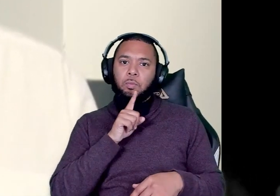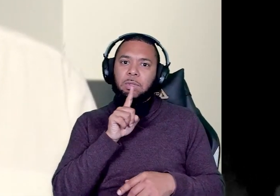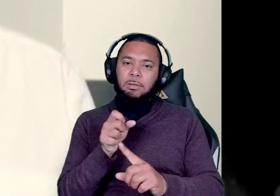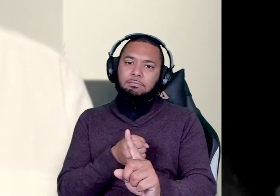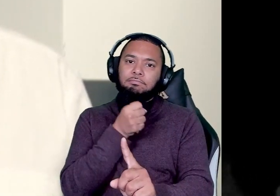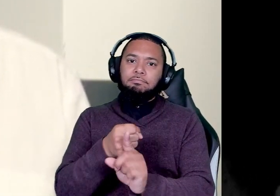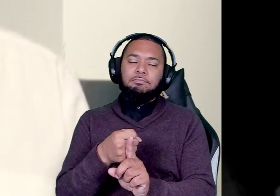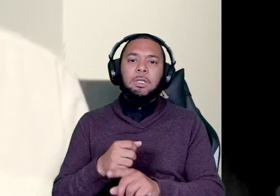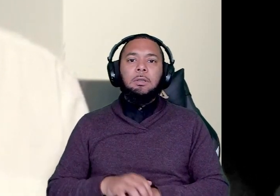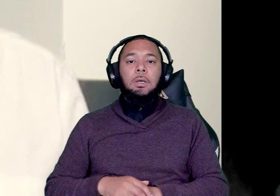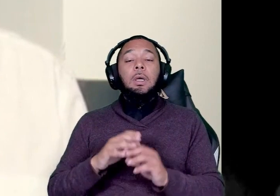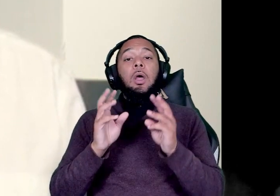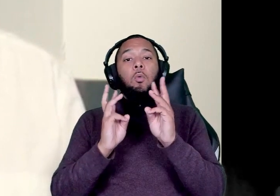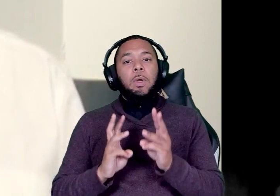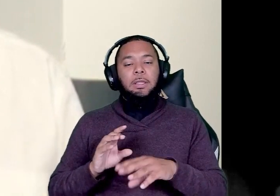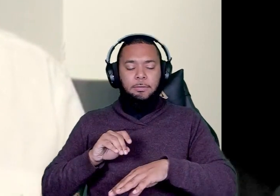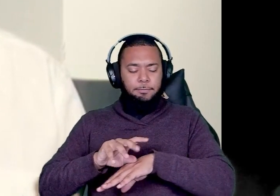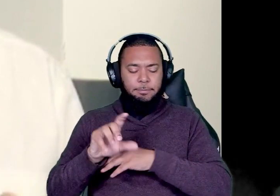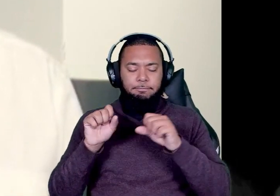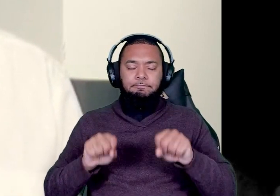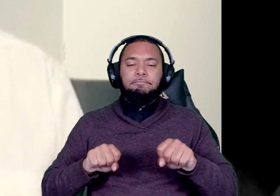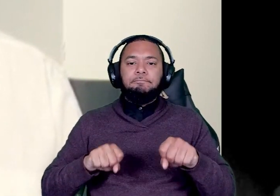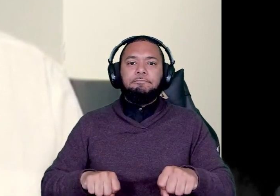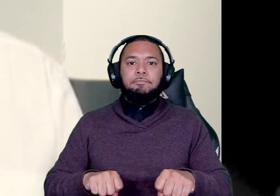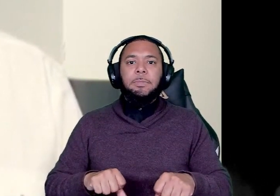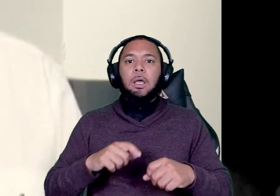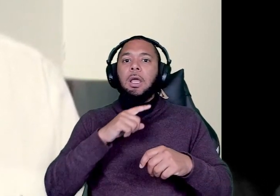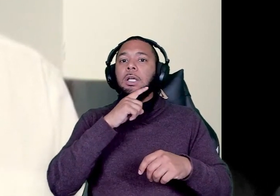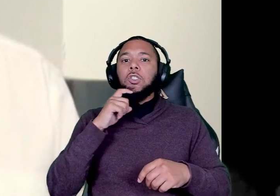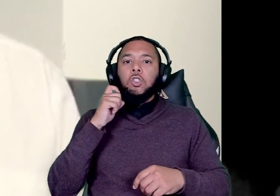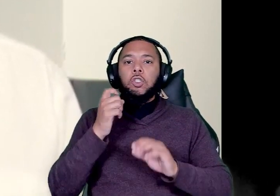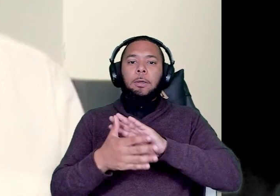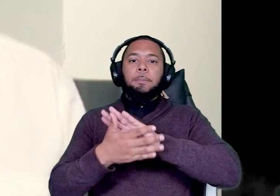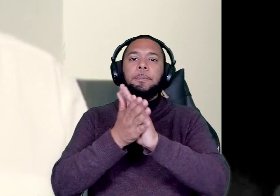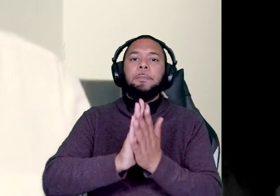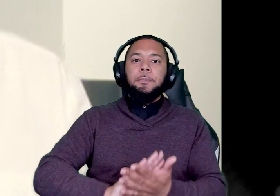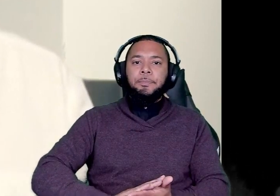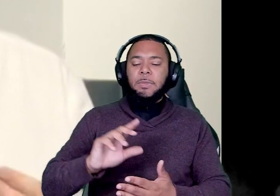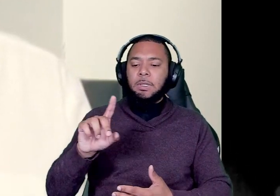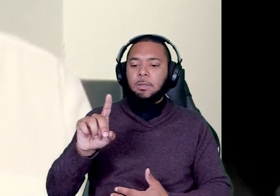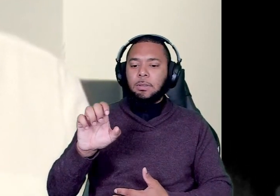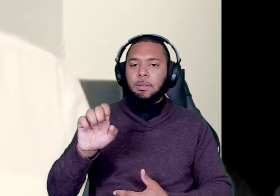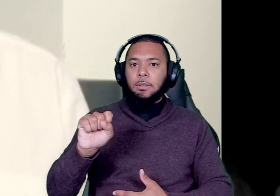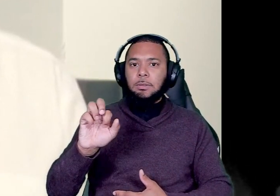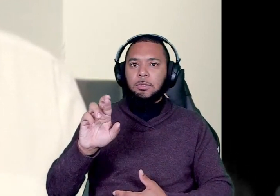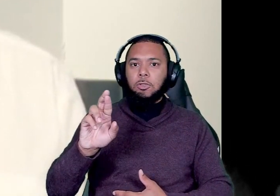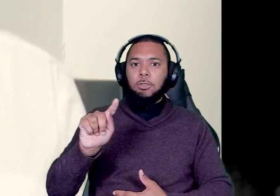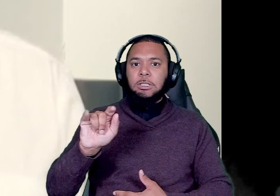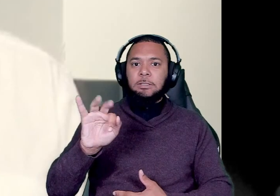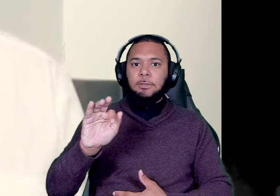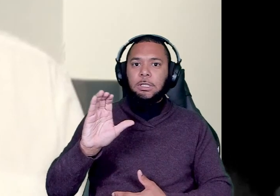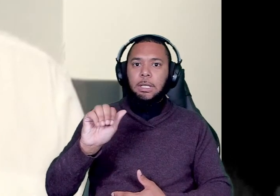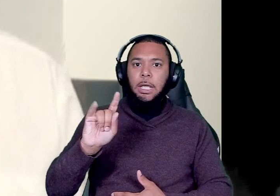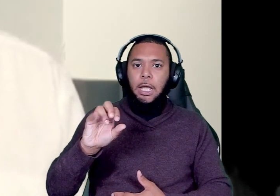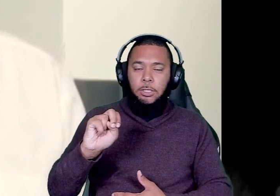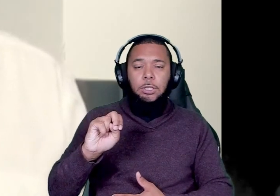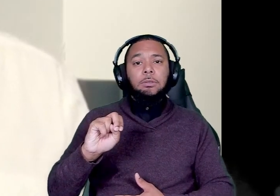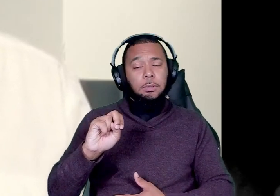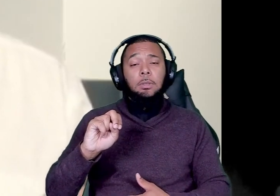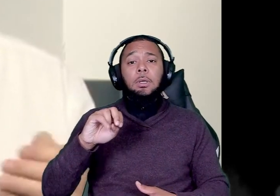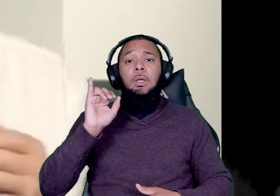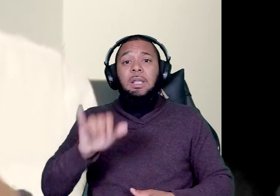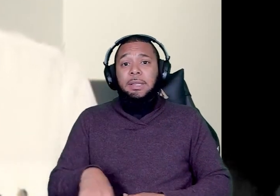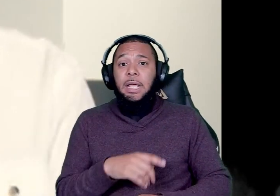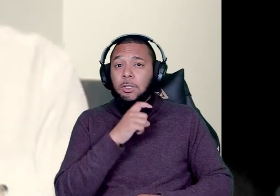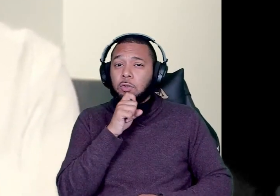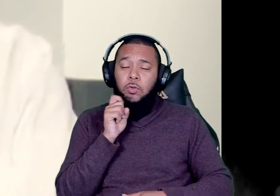Climate change, again, can impact grasslands. Desertification is an issue that you will hear more about as we go forward, but desertification